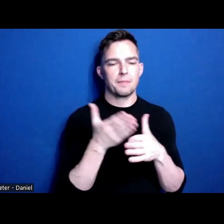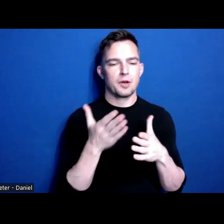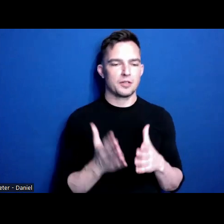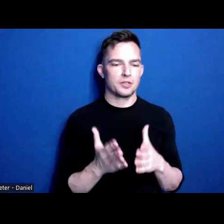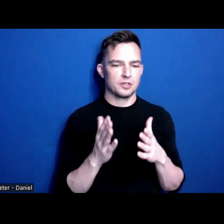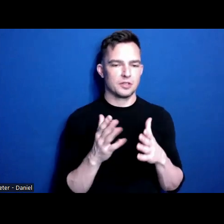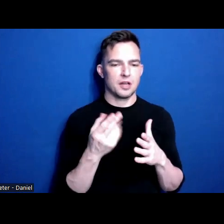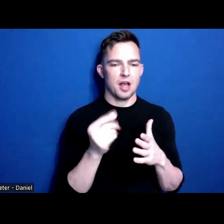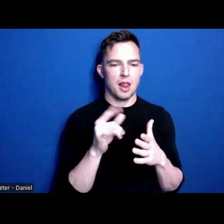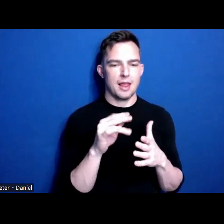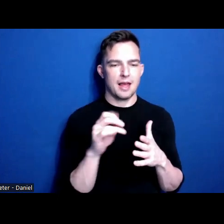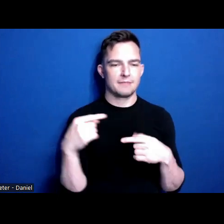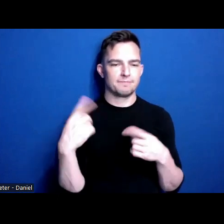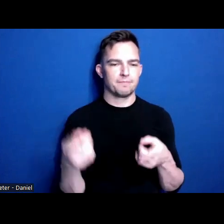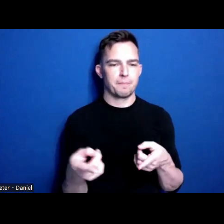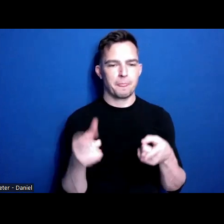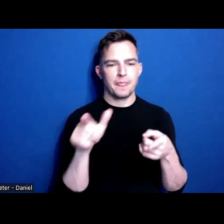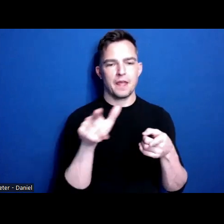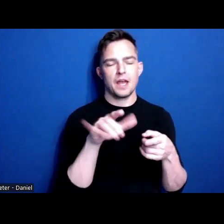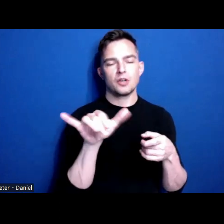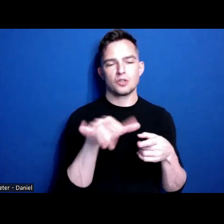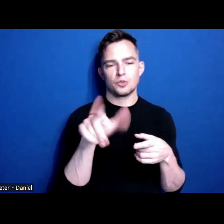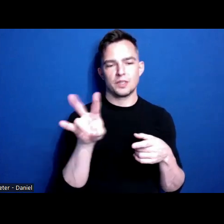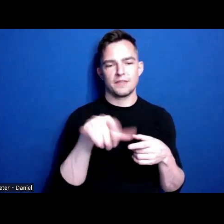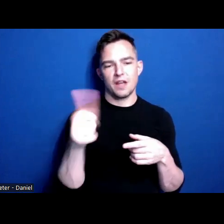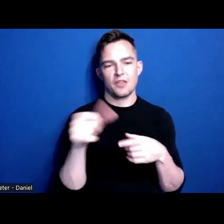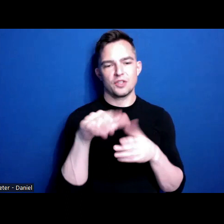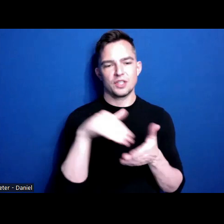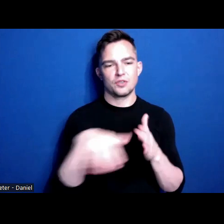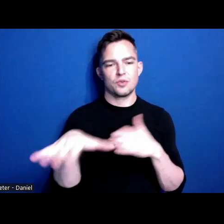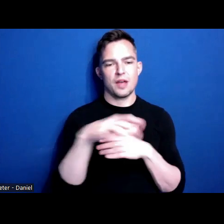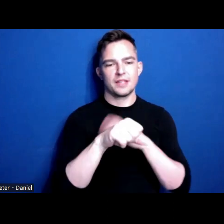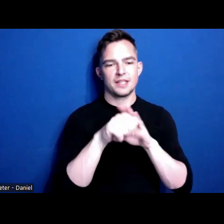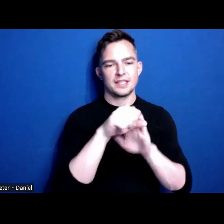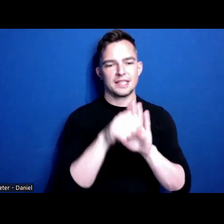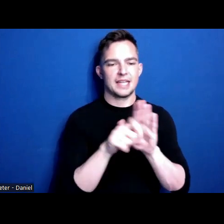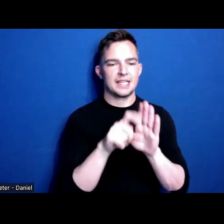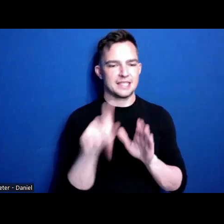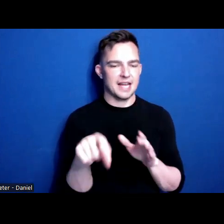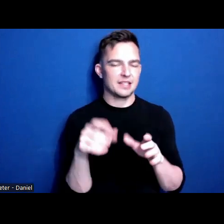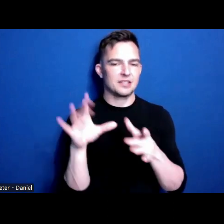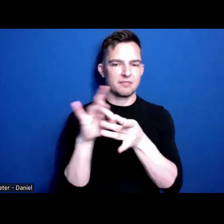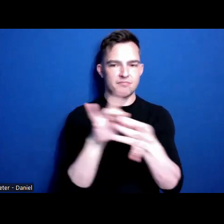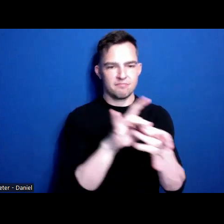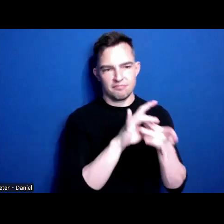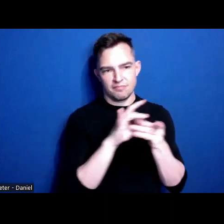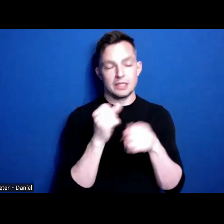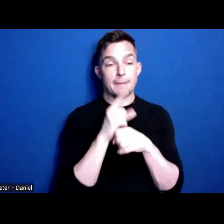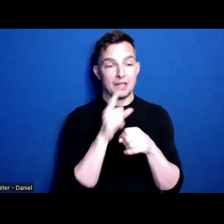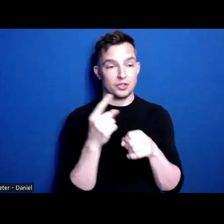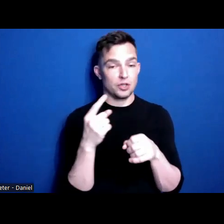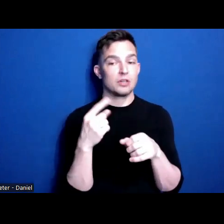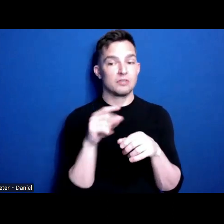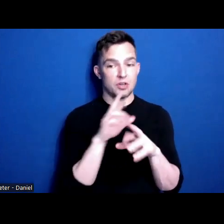center and there's 27 other centers across the state of Texas to ensure that there was a response. It was